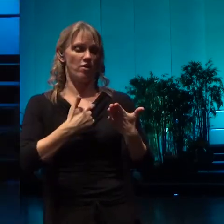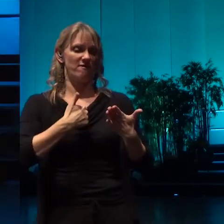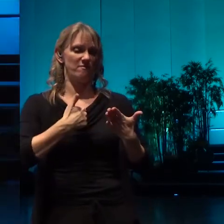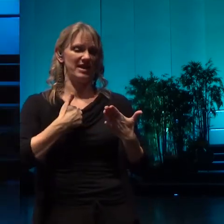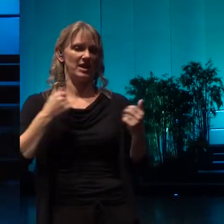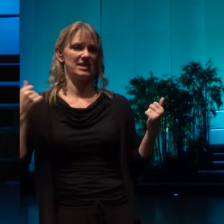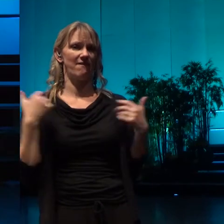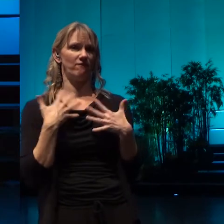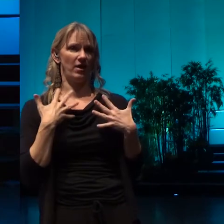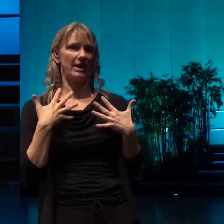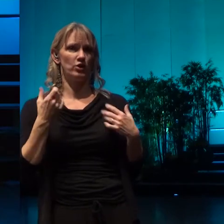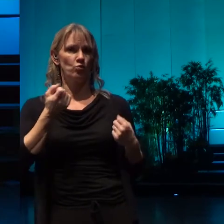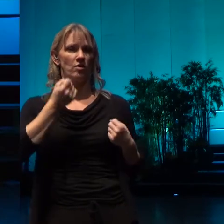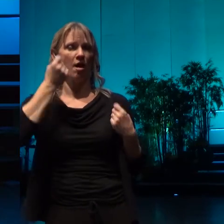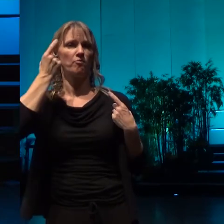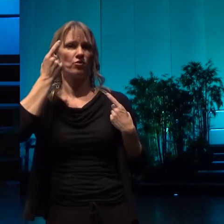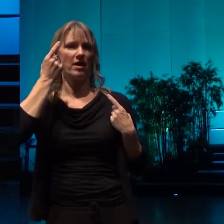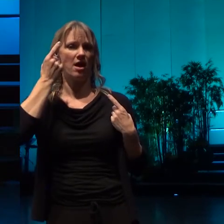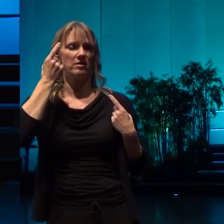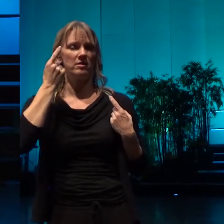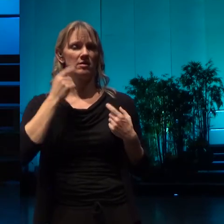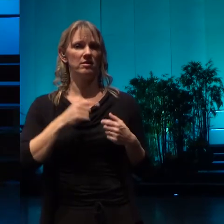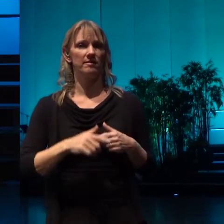is afraid to comprehend?